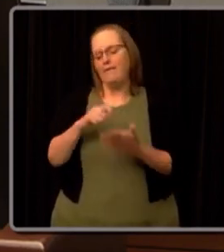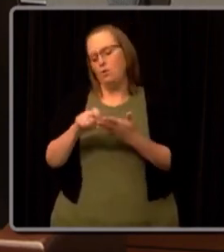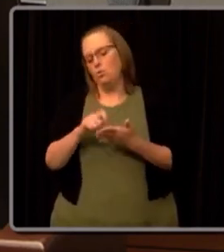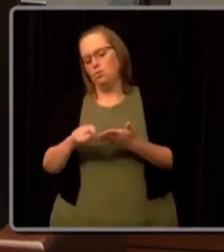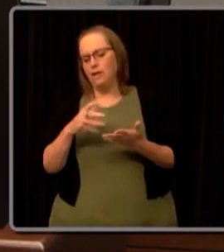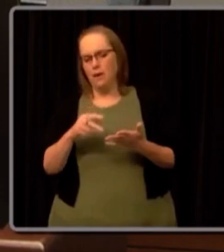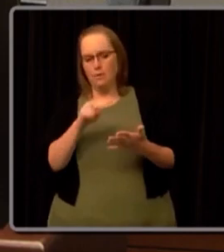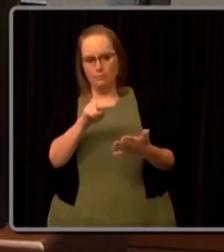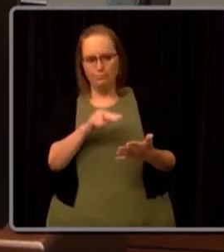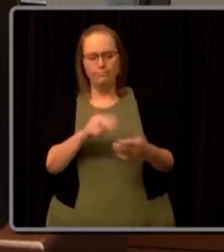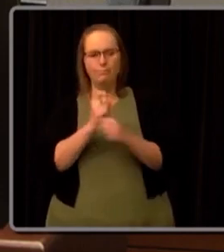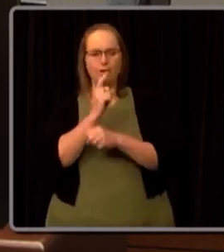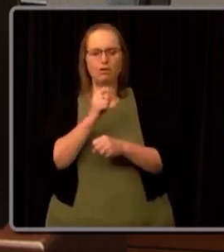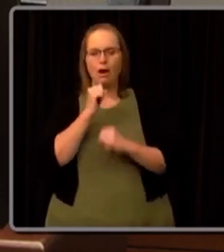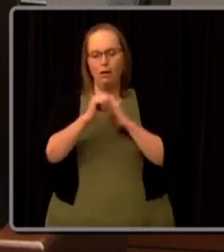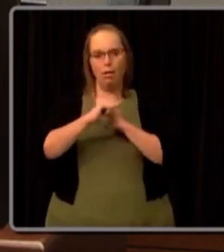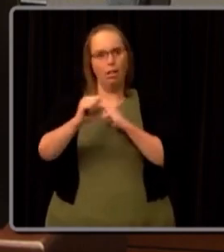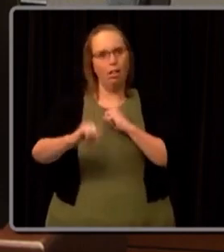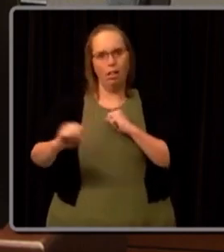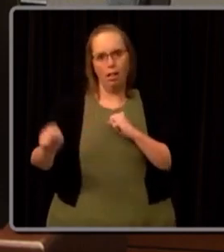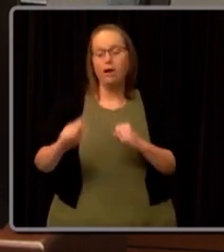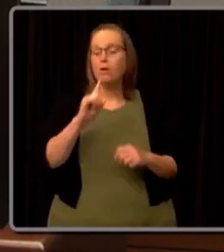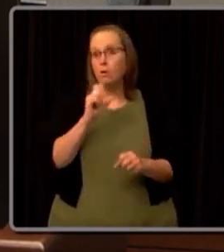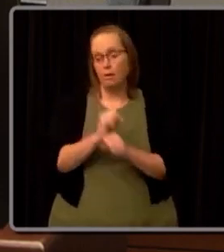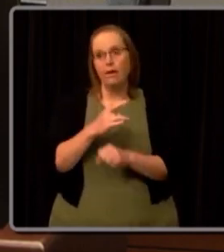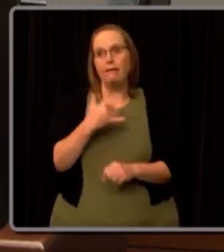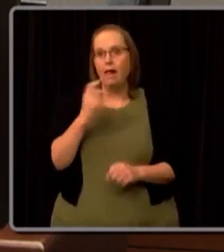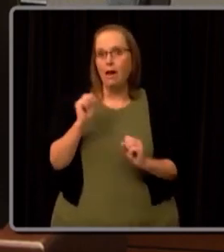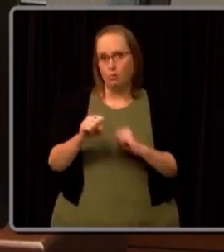don't talk all night, because I really feel like I could do that about this.